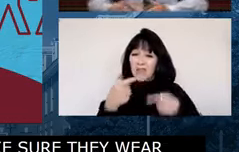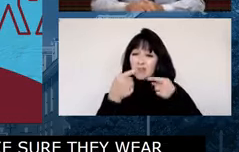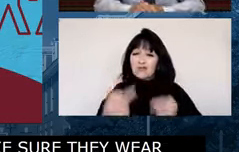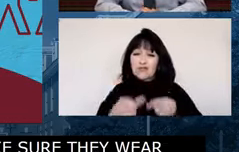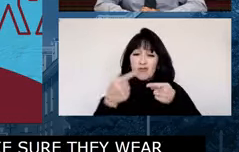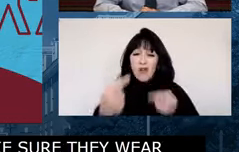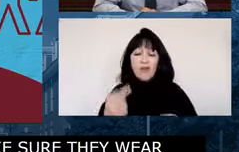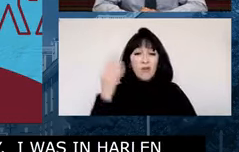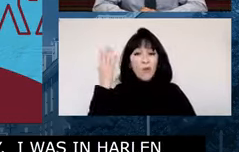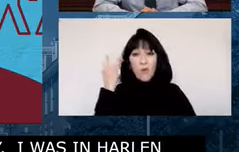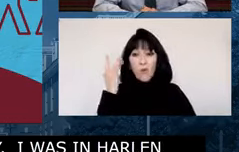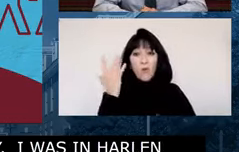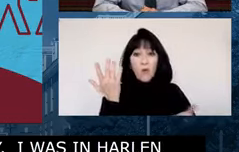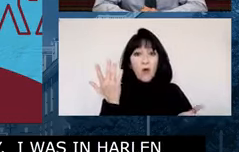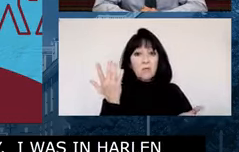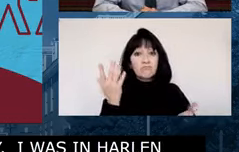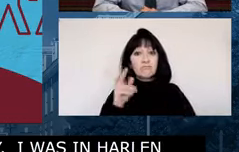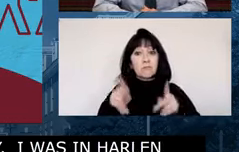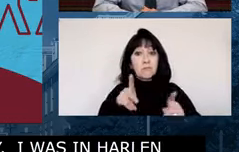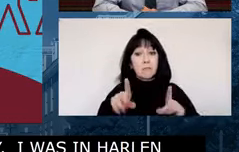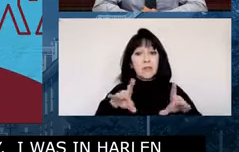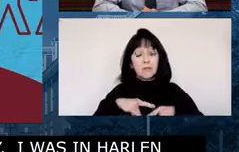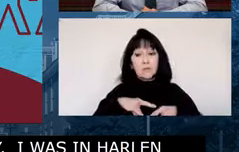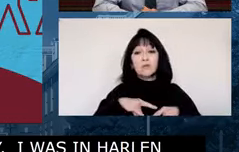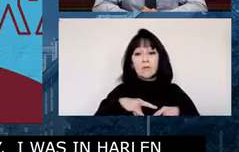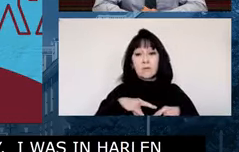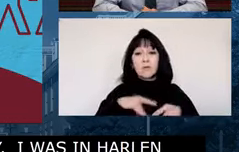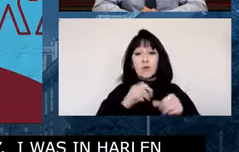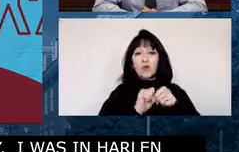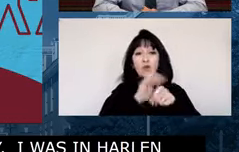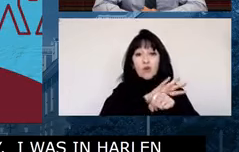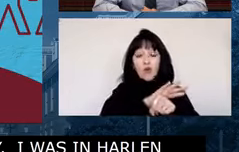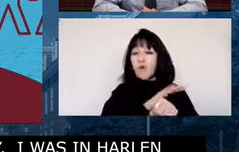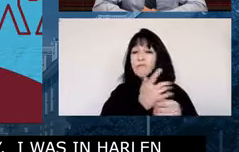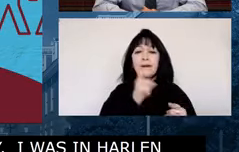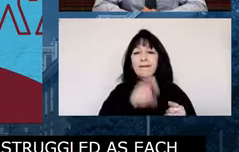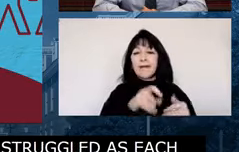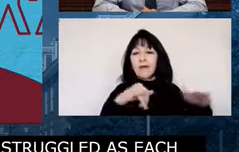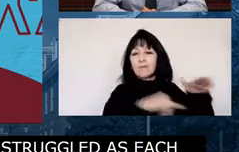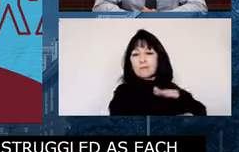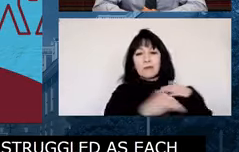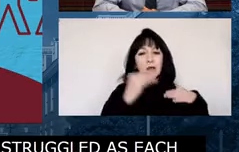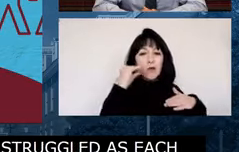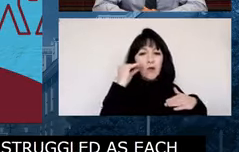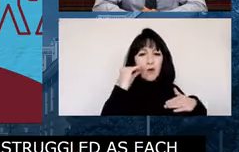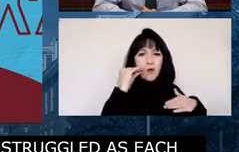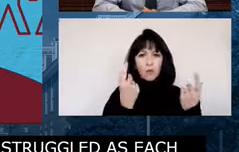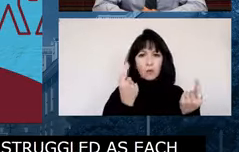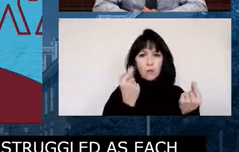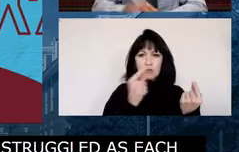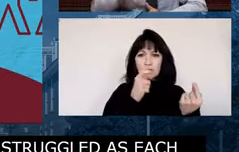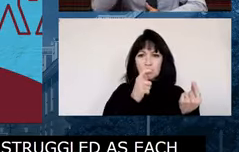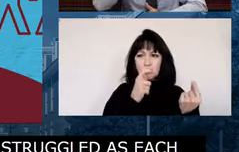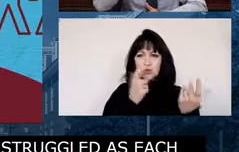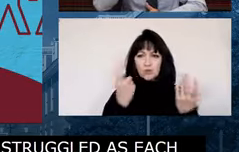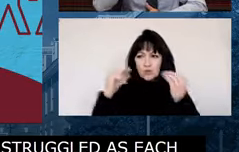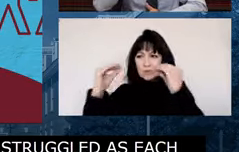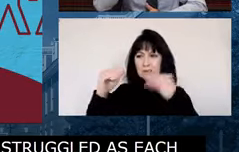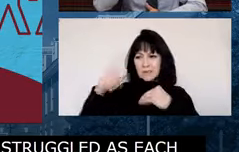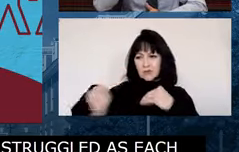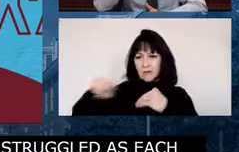and off, with teachers and staff being out with COVID-19, and I know that's